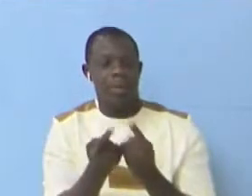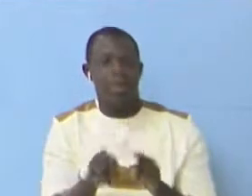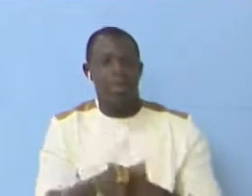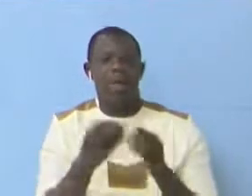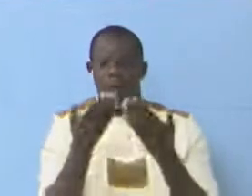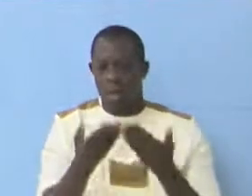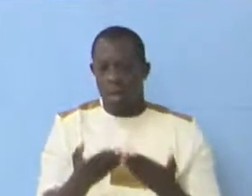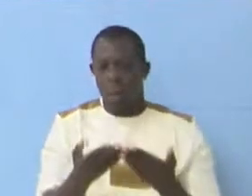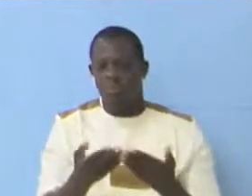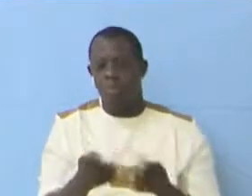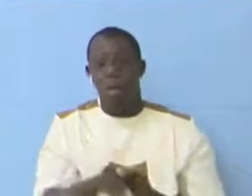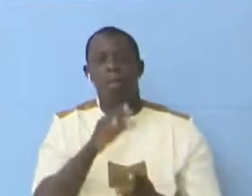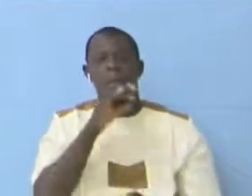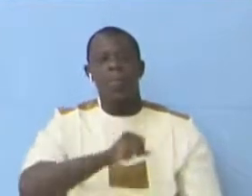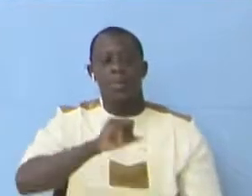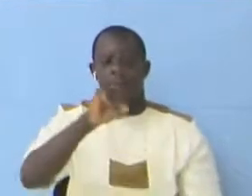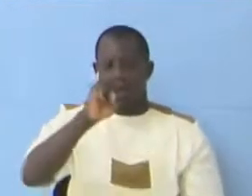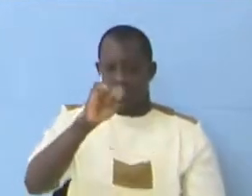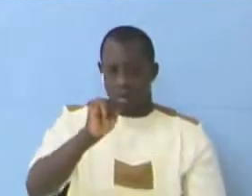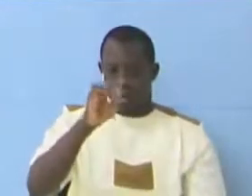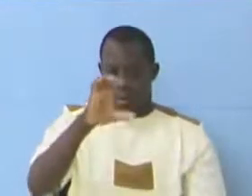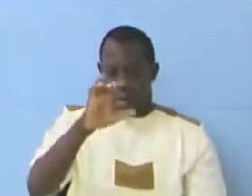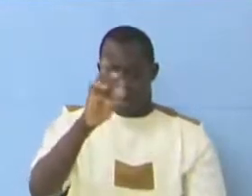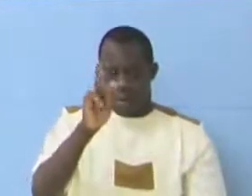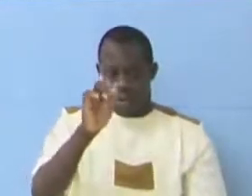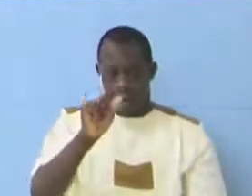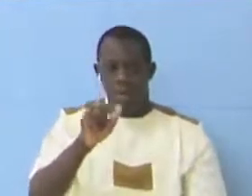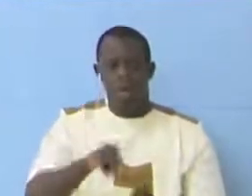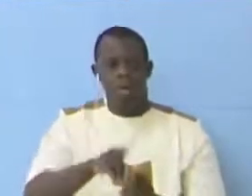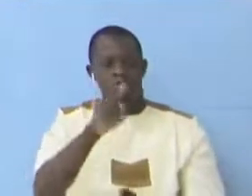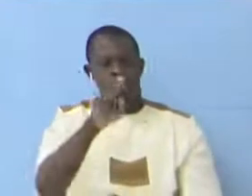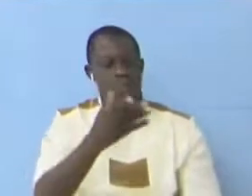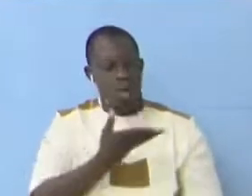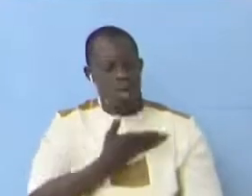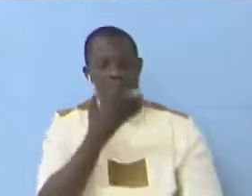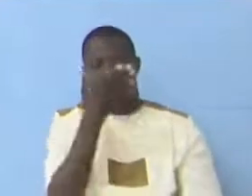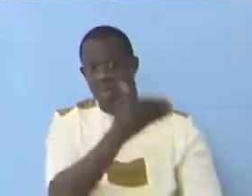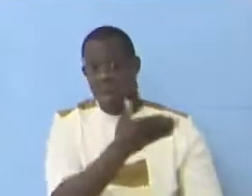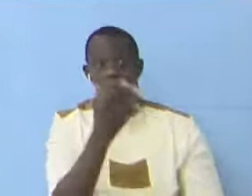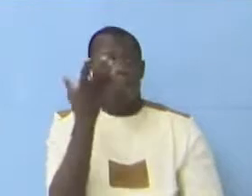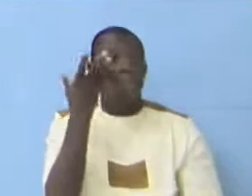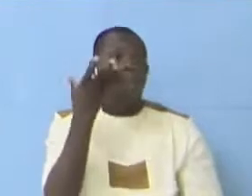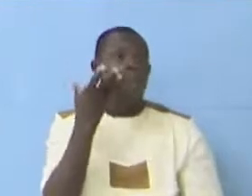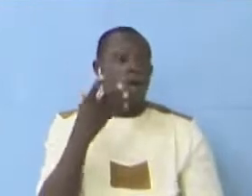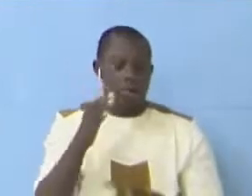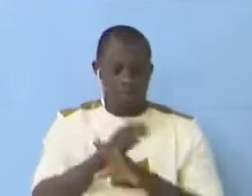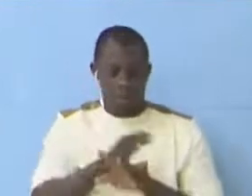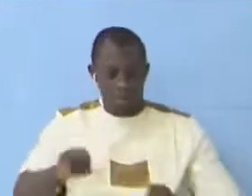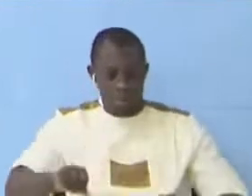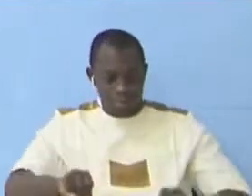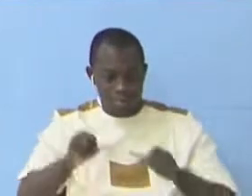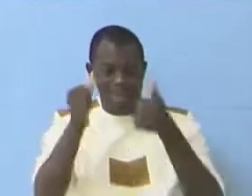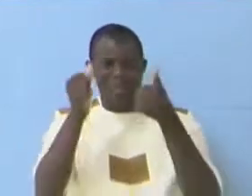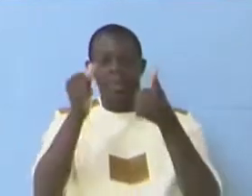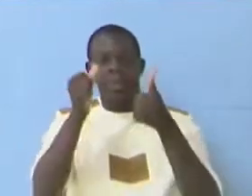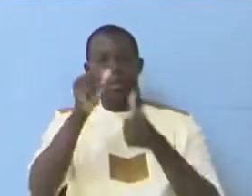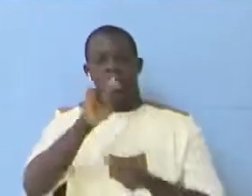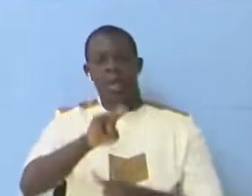Now, Mr. Seka, you were there at the inception of the NIA.